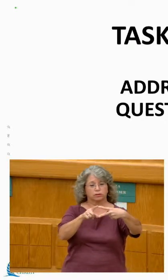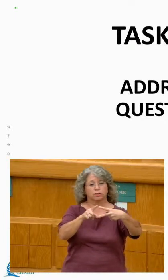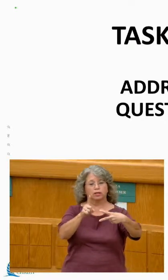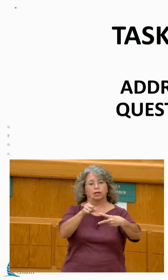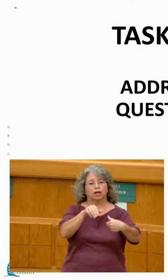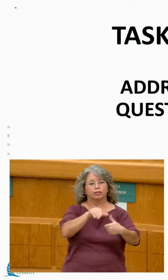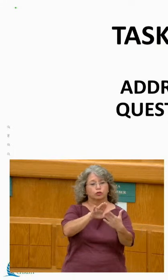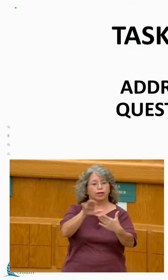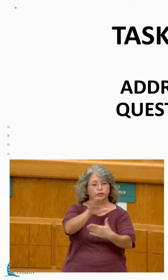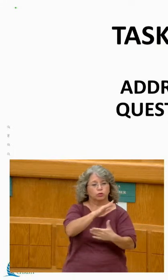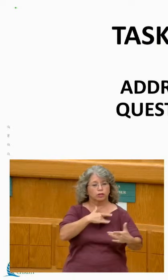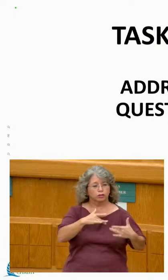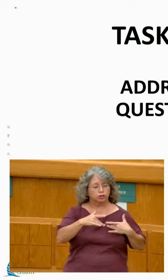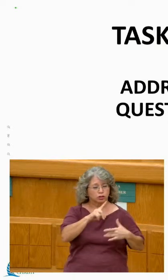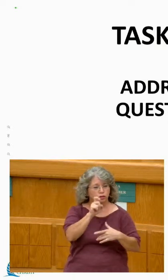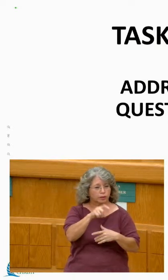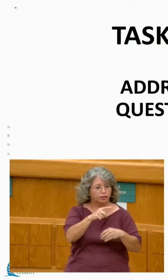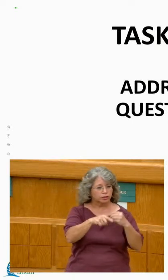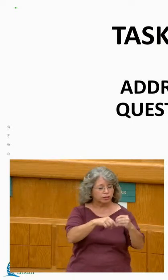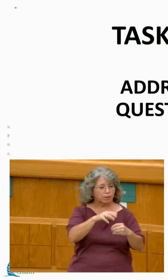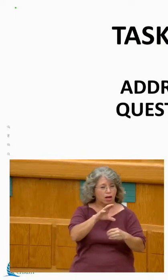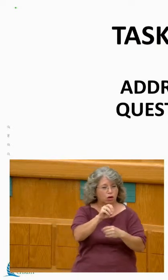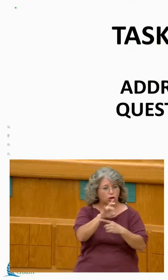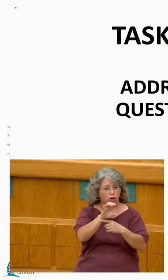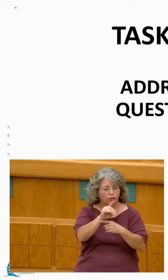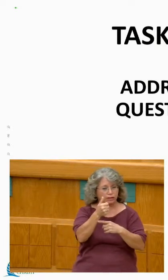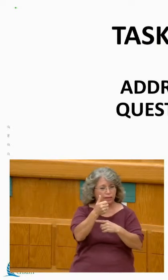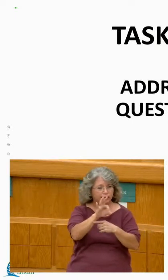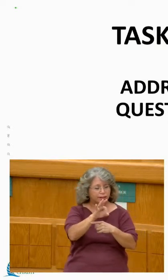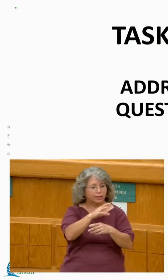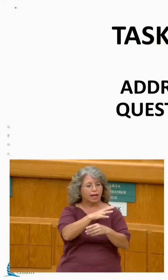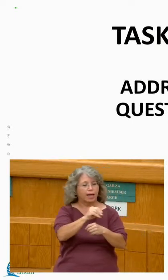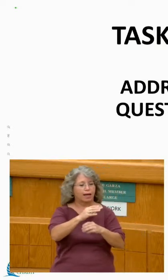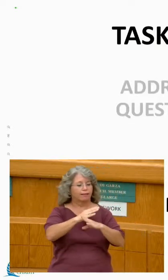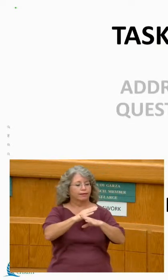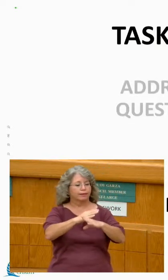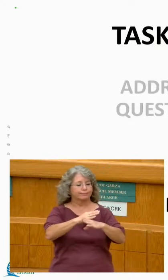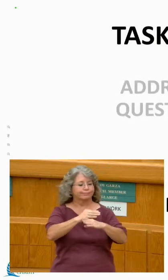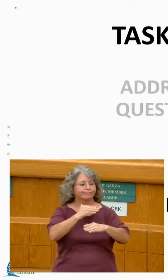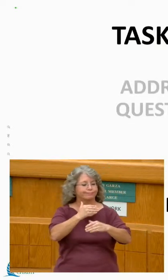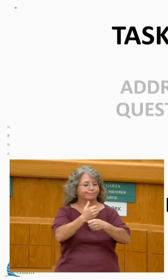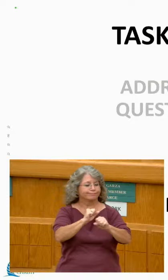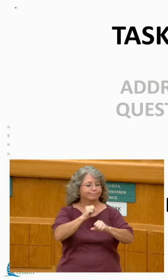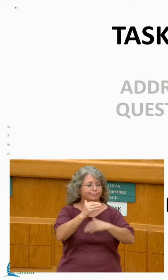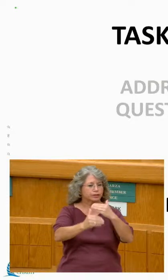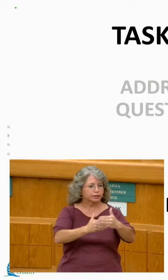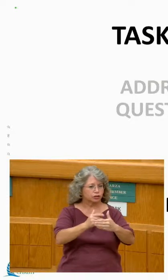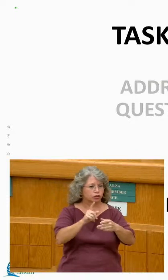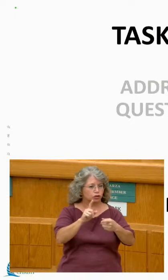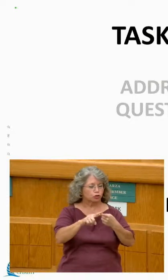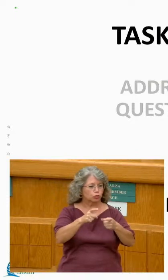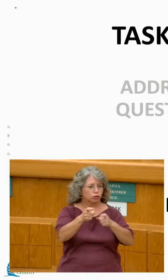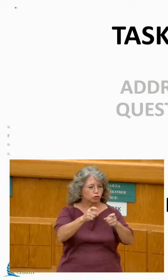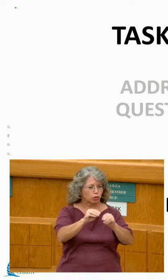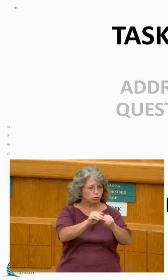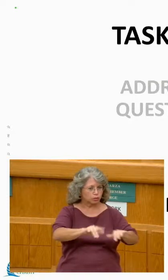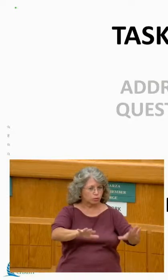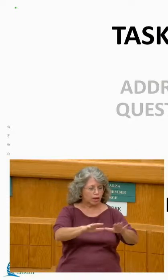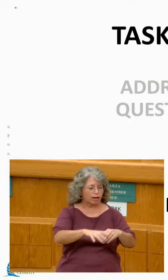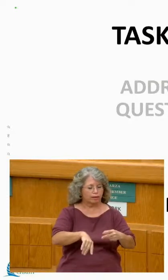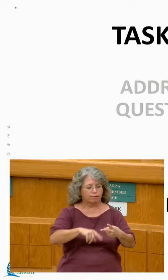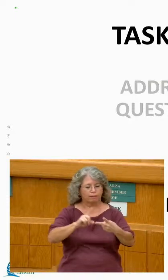questions about COVID-19 and the interventions taking place to control the spread of COVID-19. And secondly, to enable